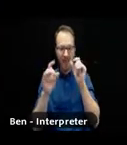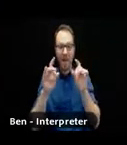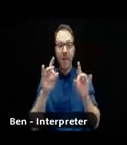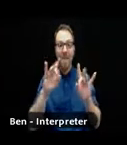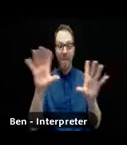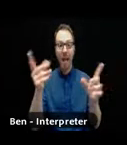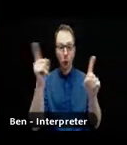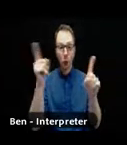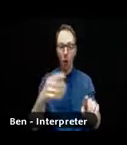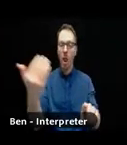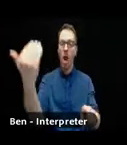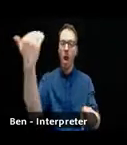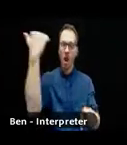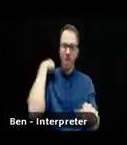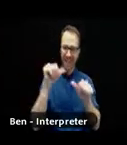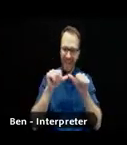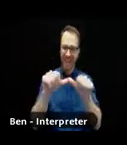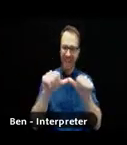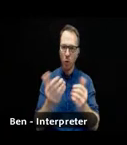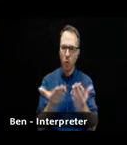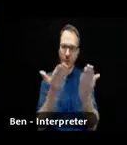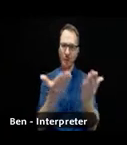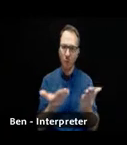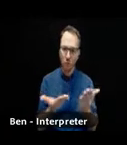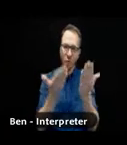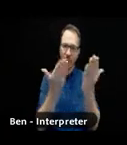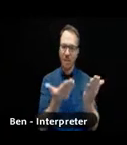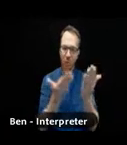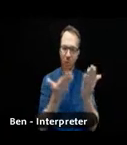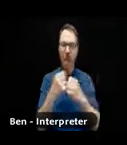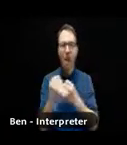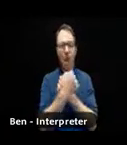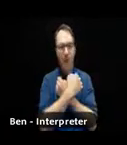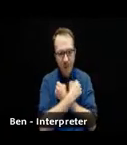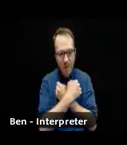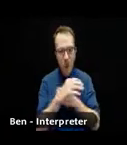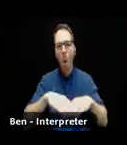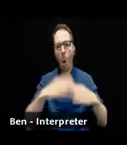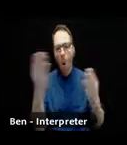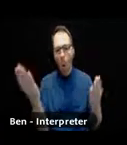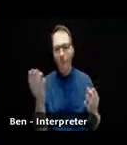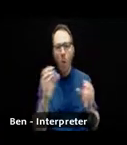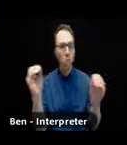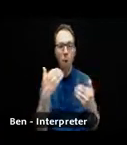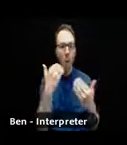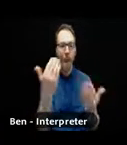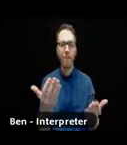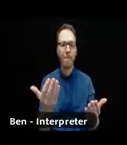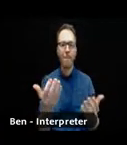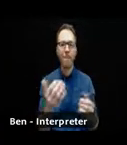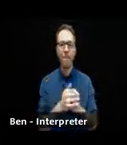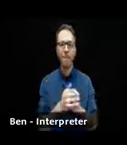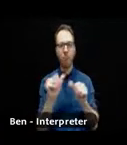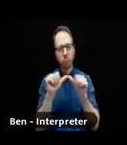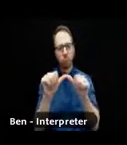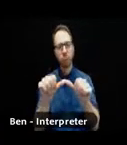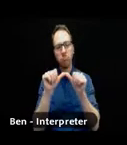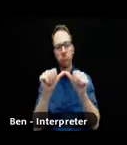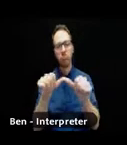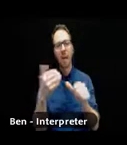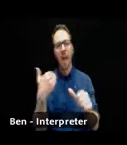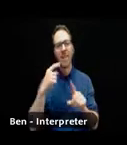ago continues to be raised in a loving and open and shameless way. And there's sort of like a